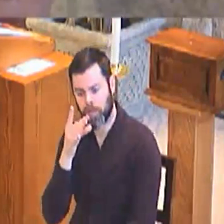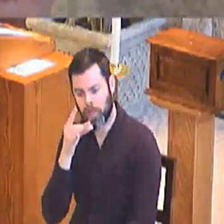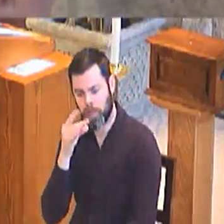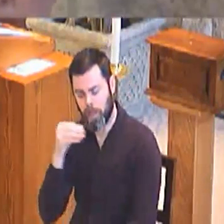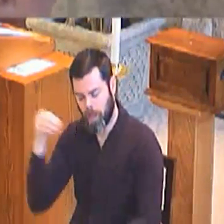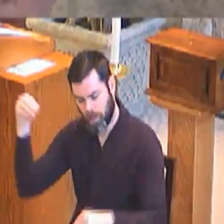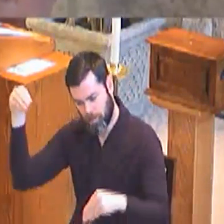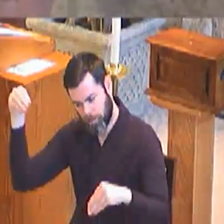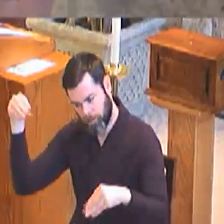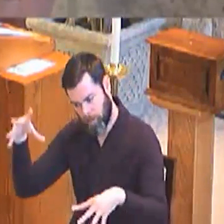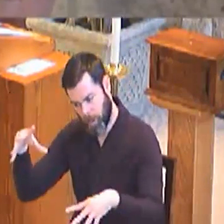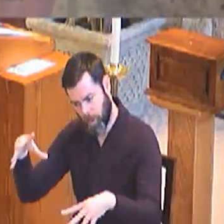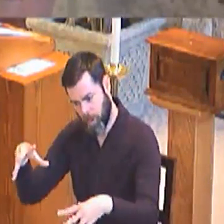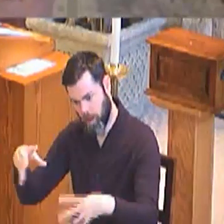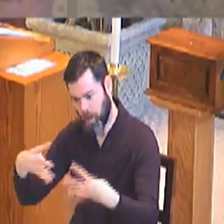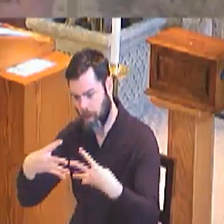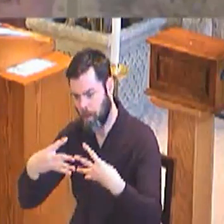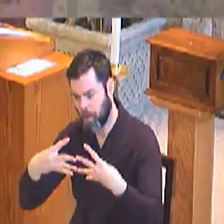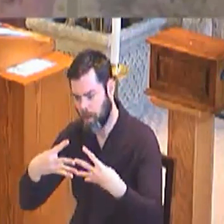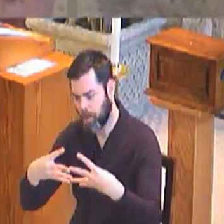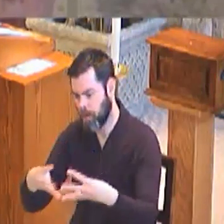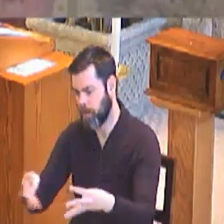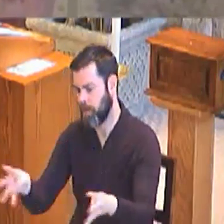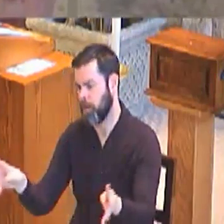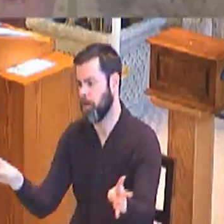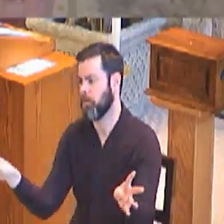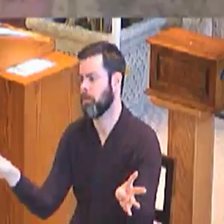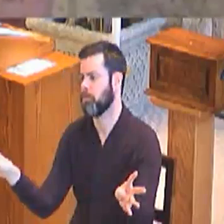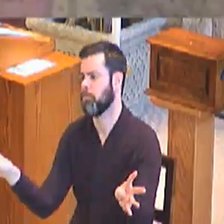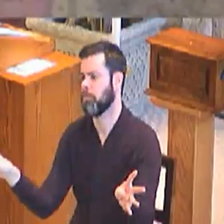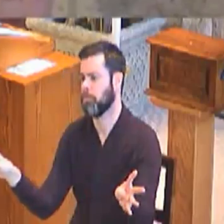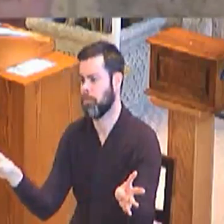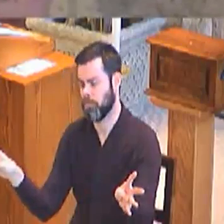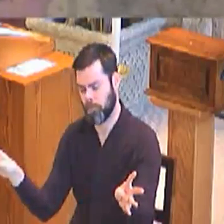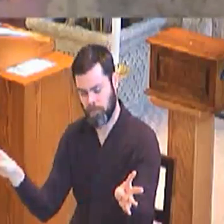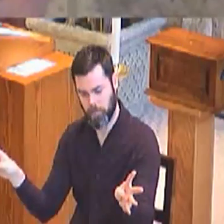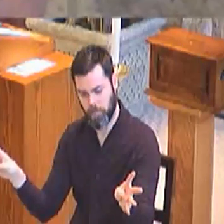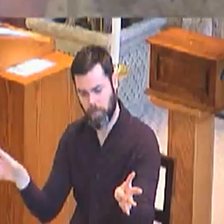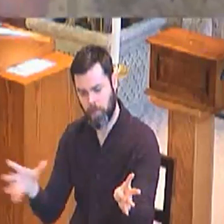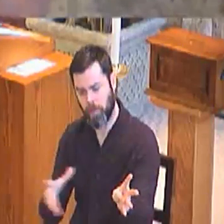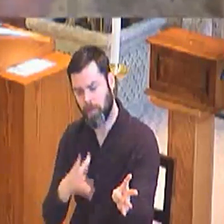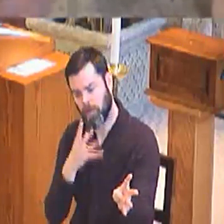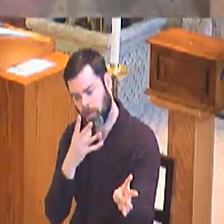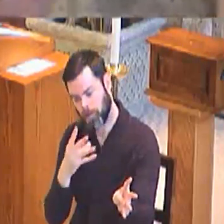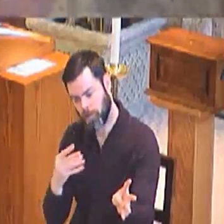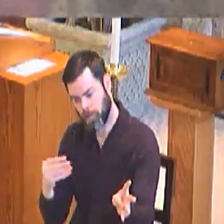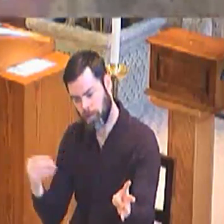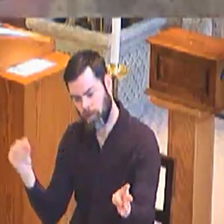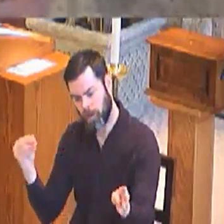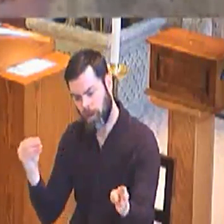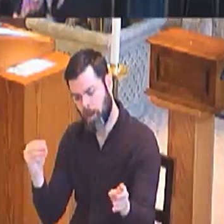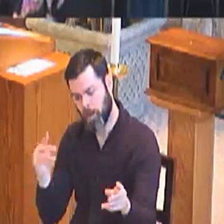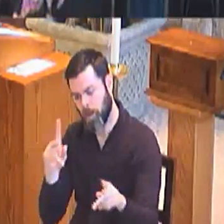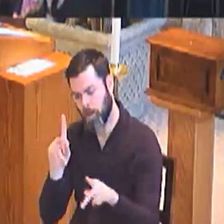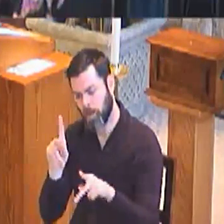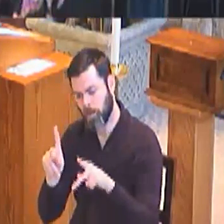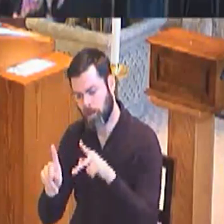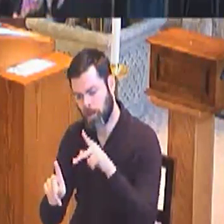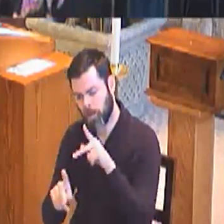The gates were open wide, and all who